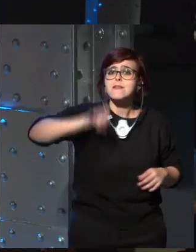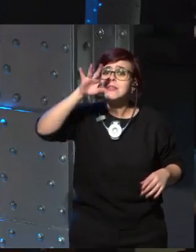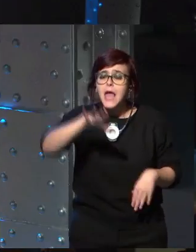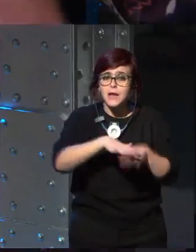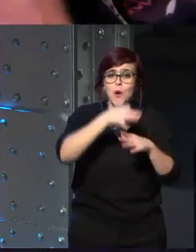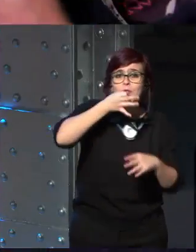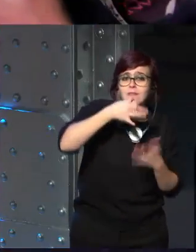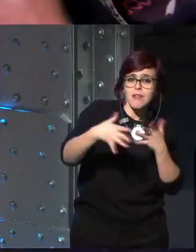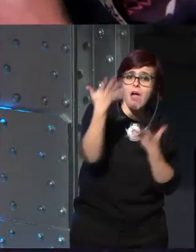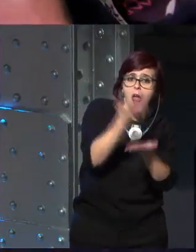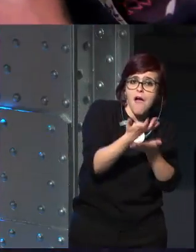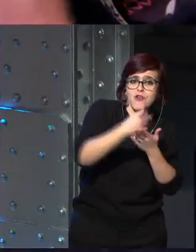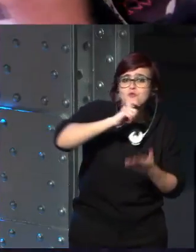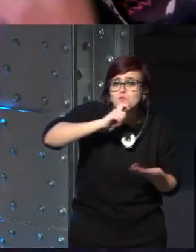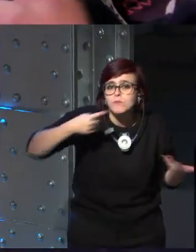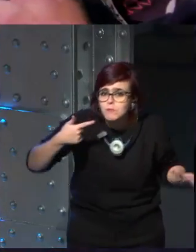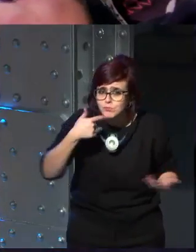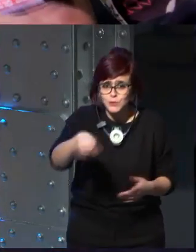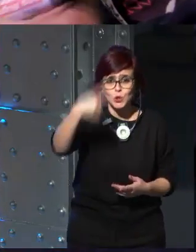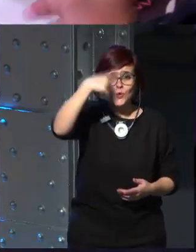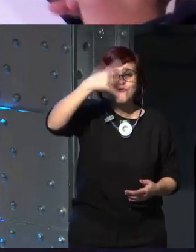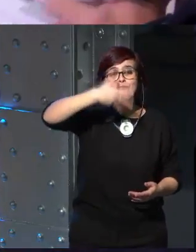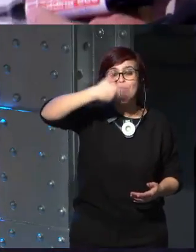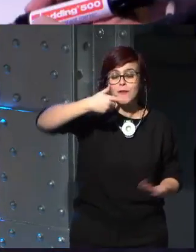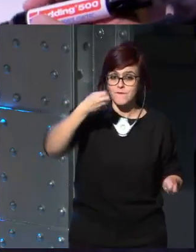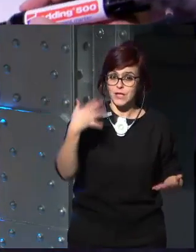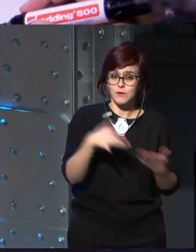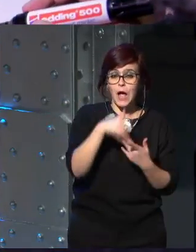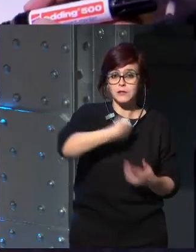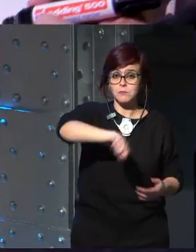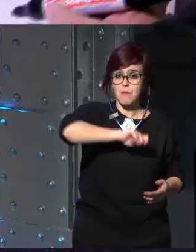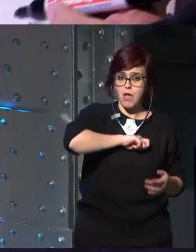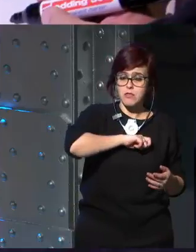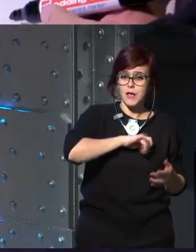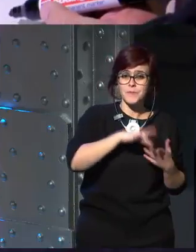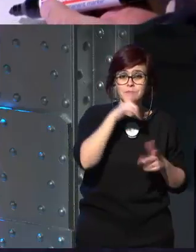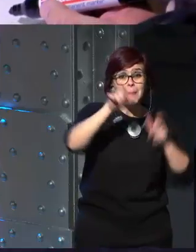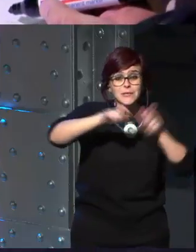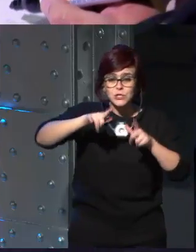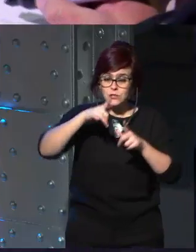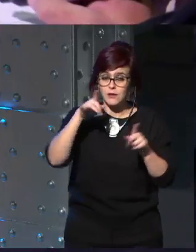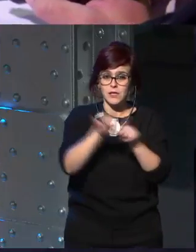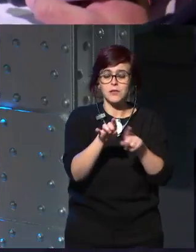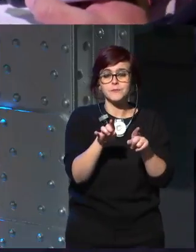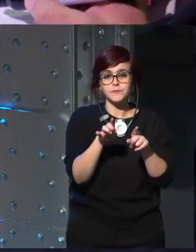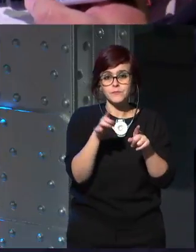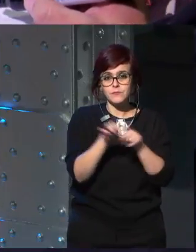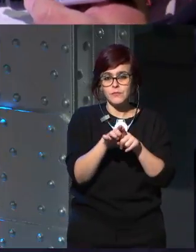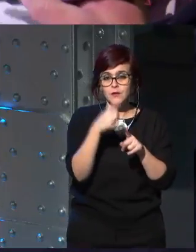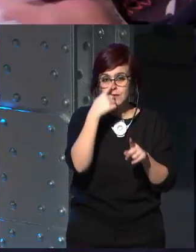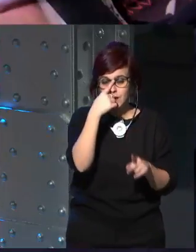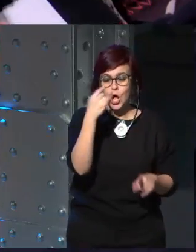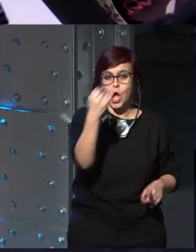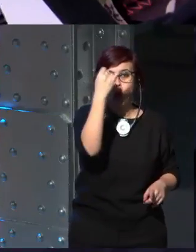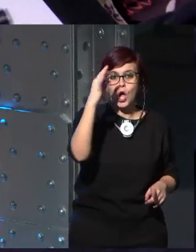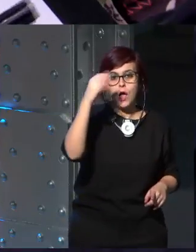the singer, the afternoon, or the date or the time of when it was recorded. The archivists did a lot of